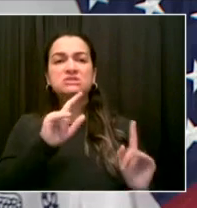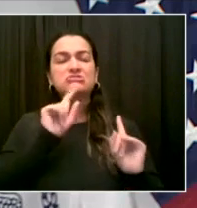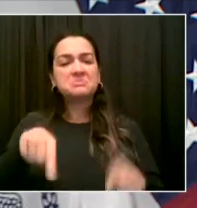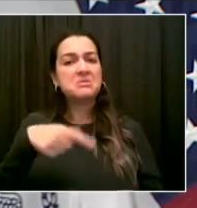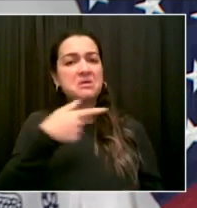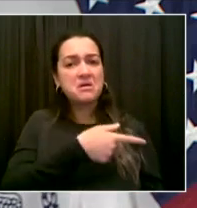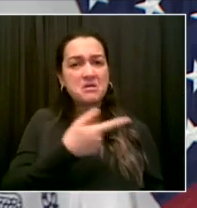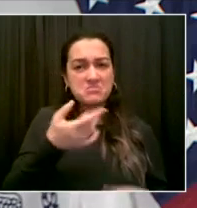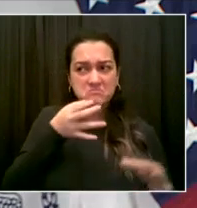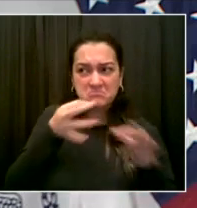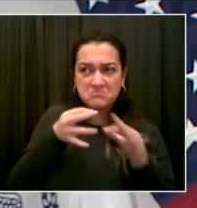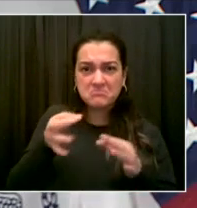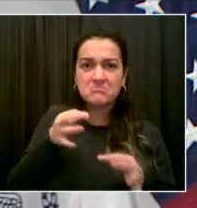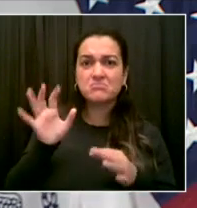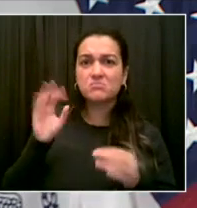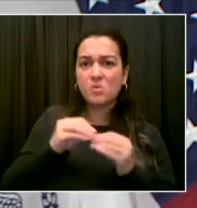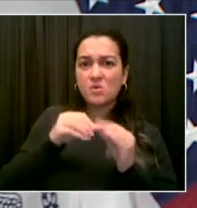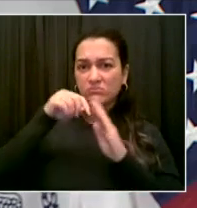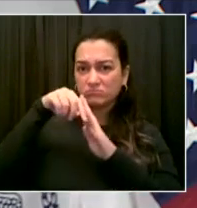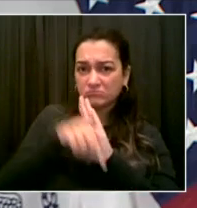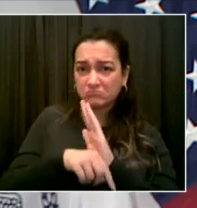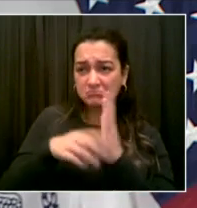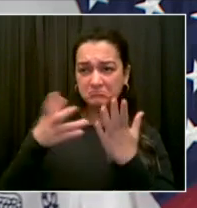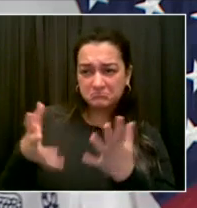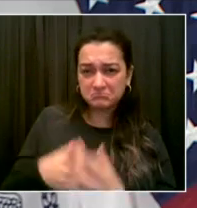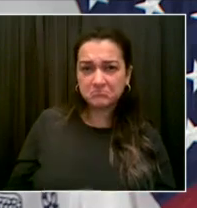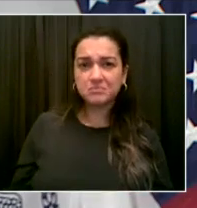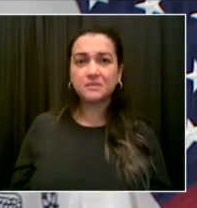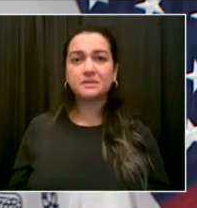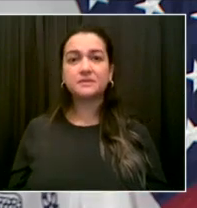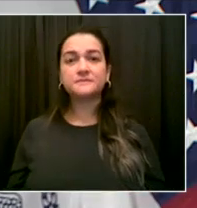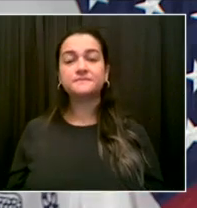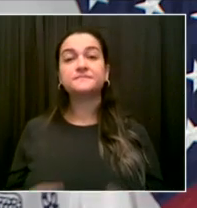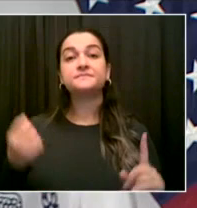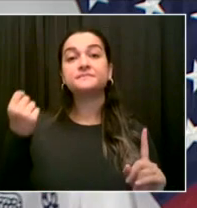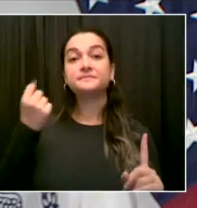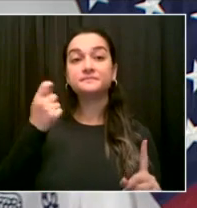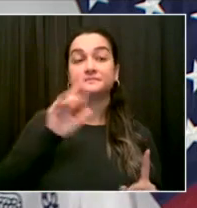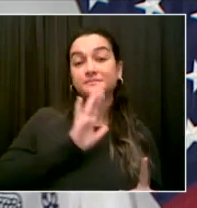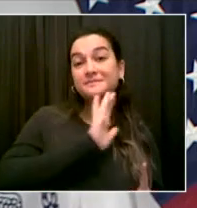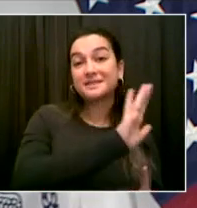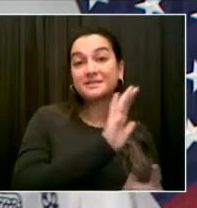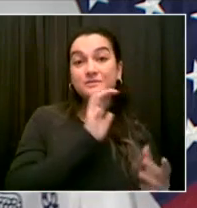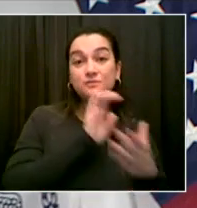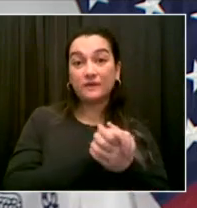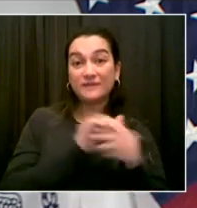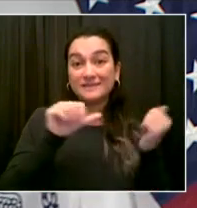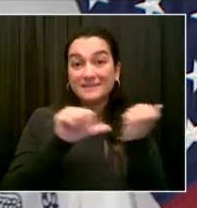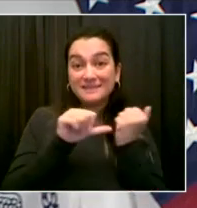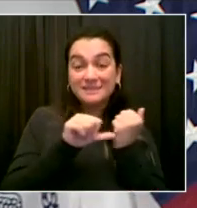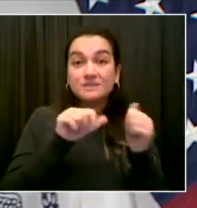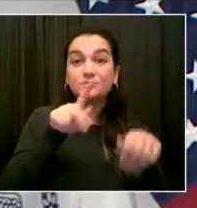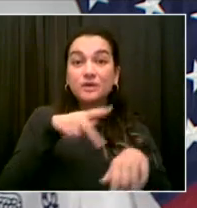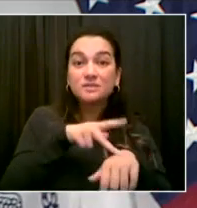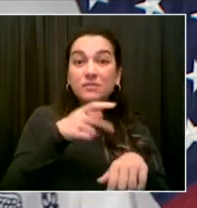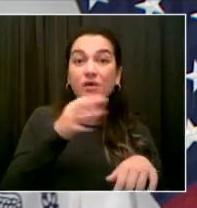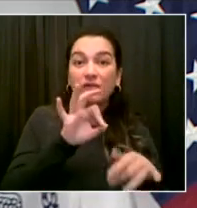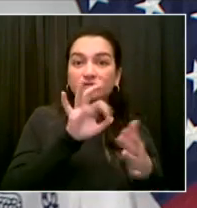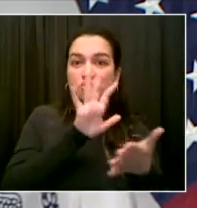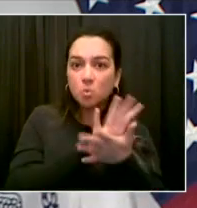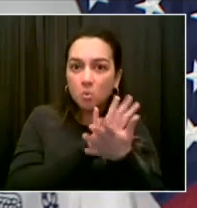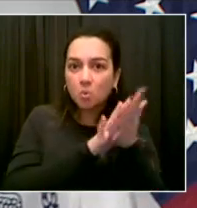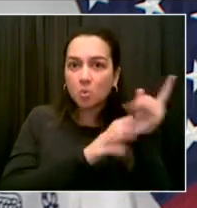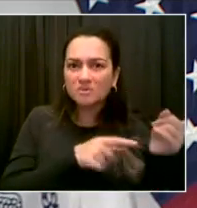Choksi's wife happens to be an assistant principal in our public schools. He worked intensely to figure out that layering upon layering